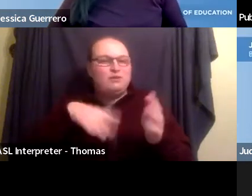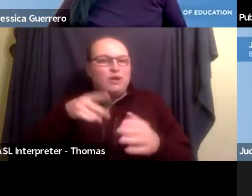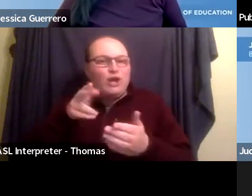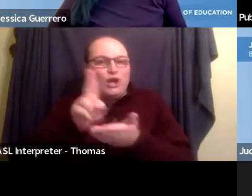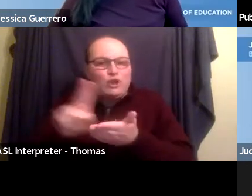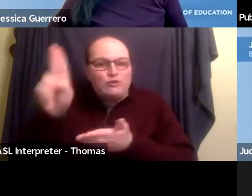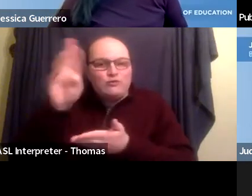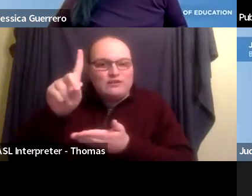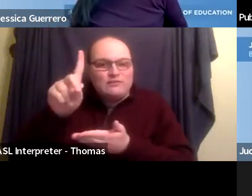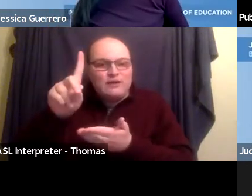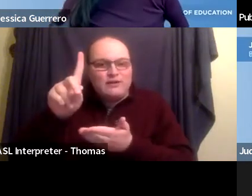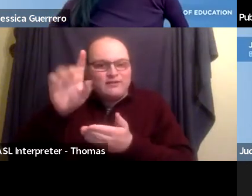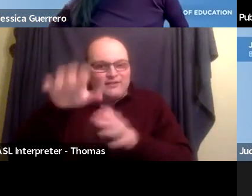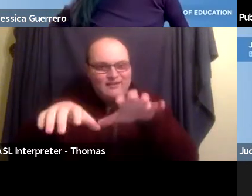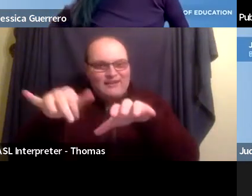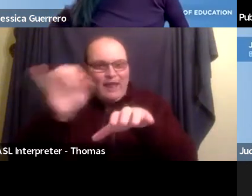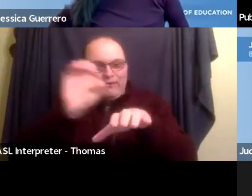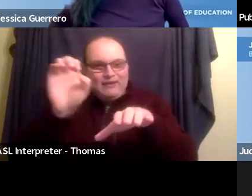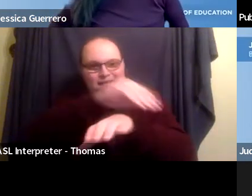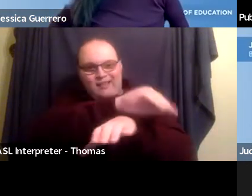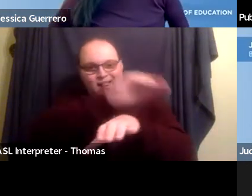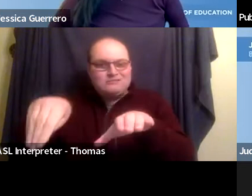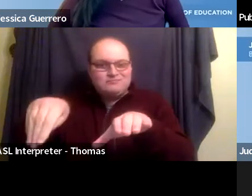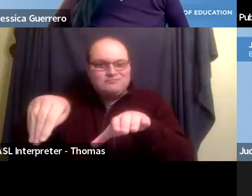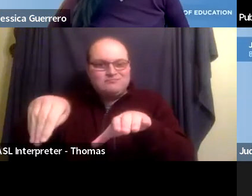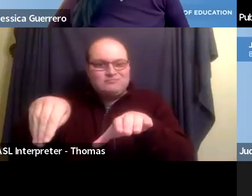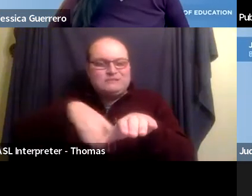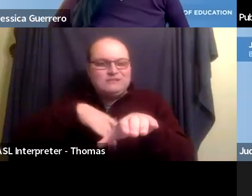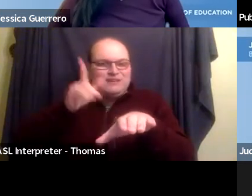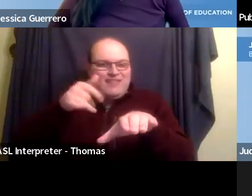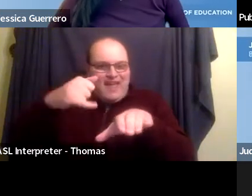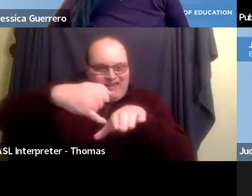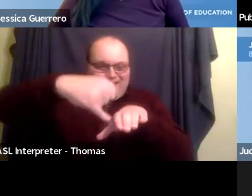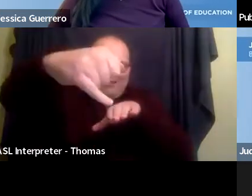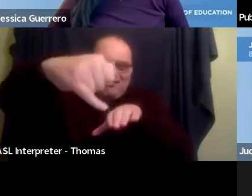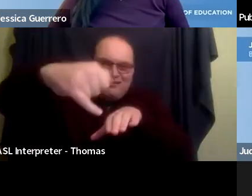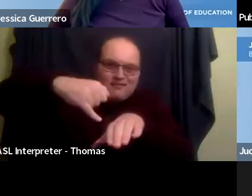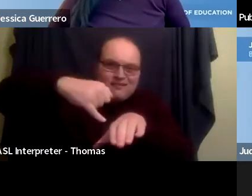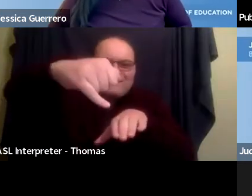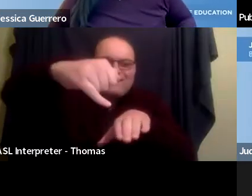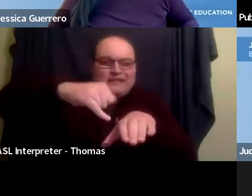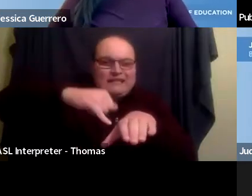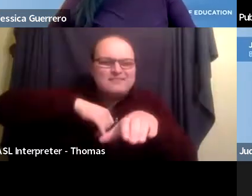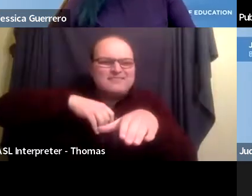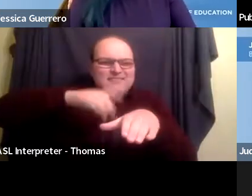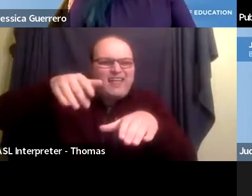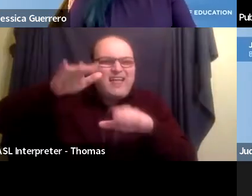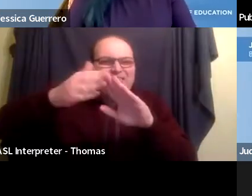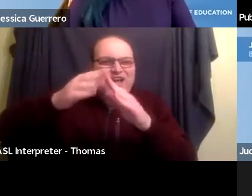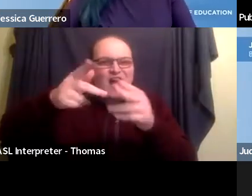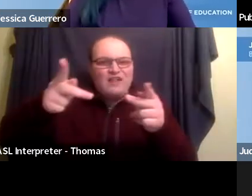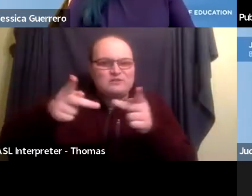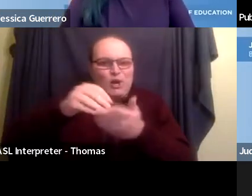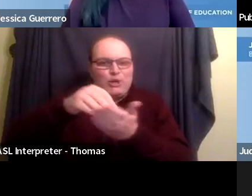of Maryland, so that is a natural barrier that the College Park students